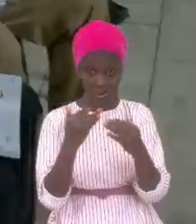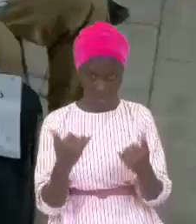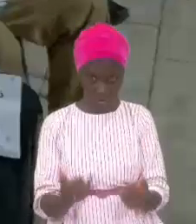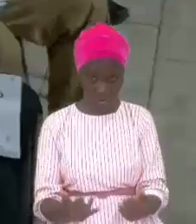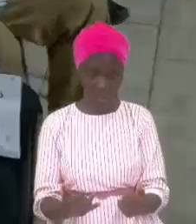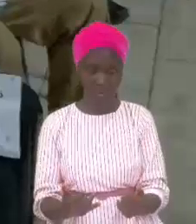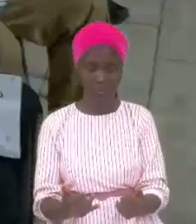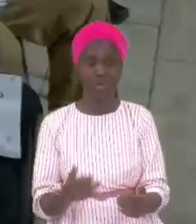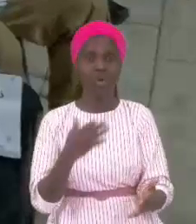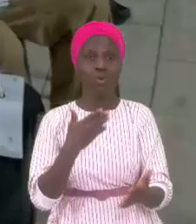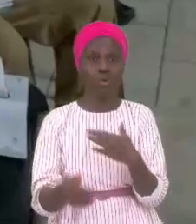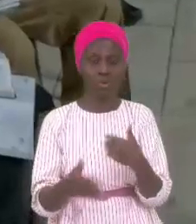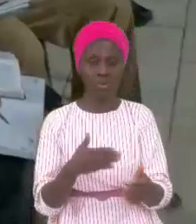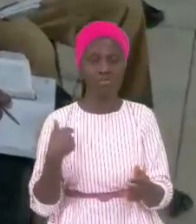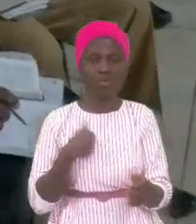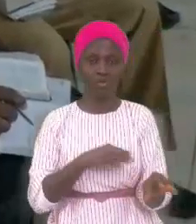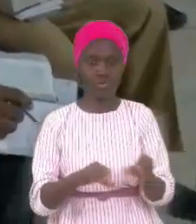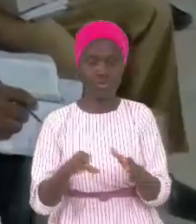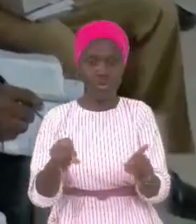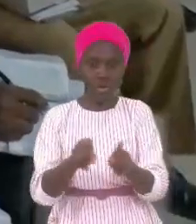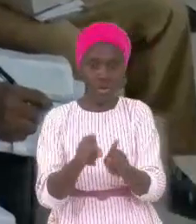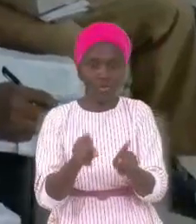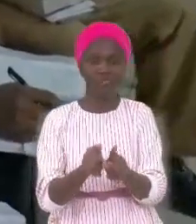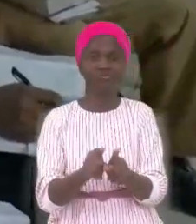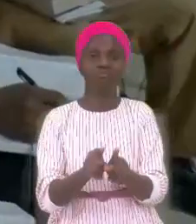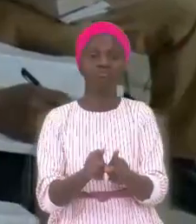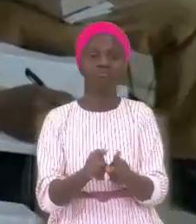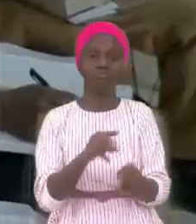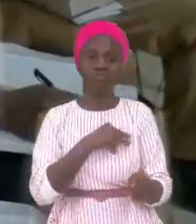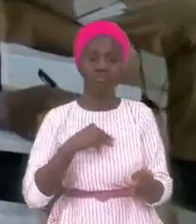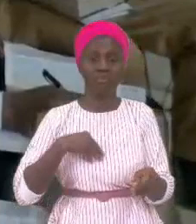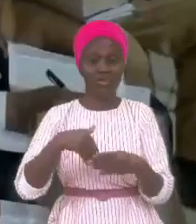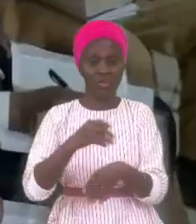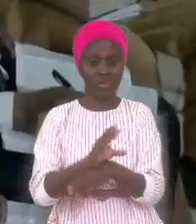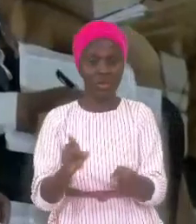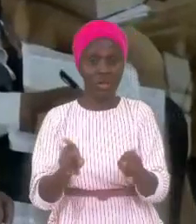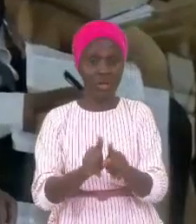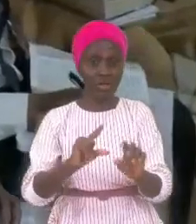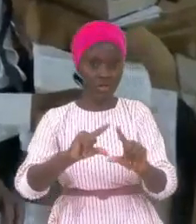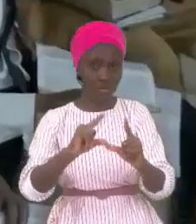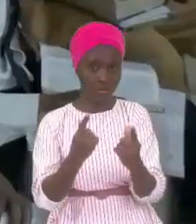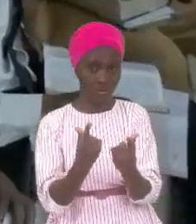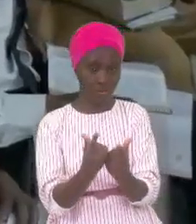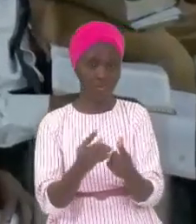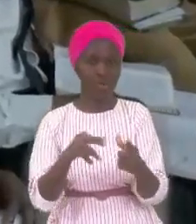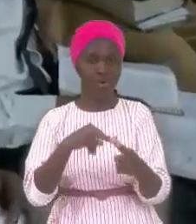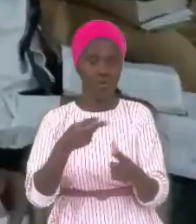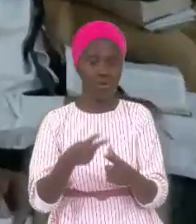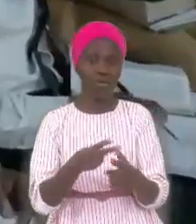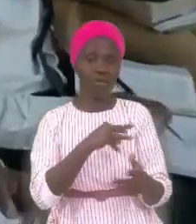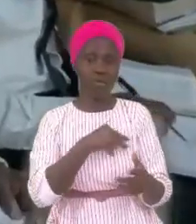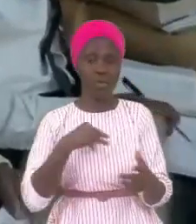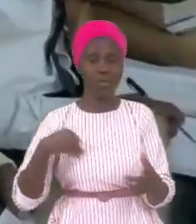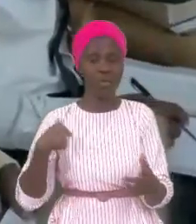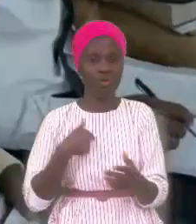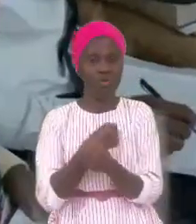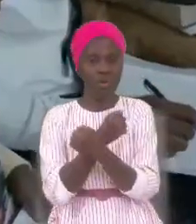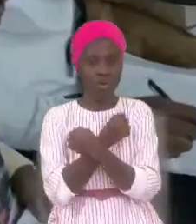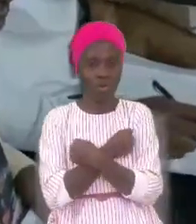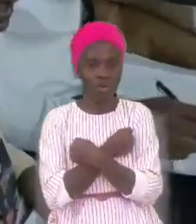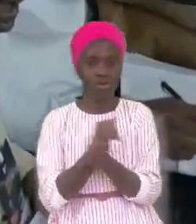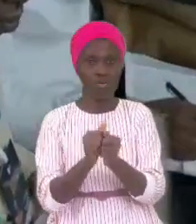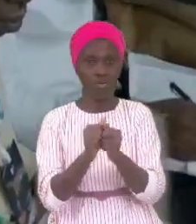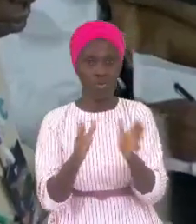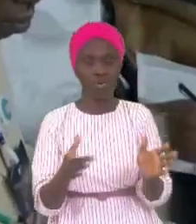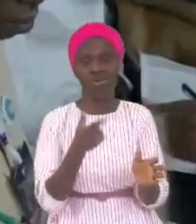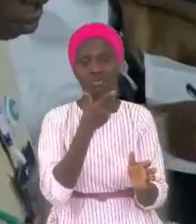members, whatever we do as a group of members, we love, and it's without pretense.